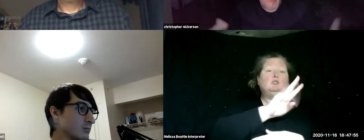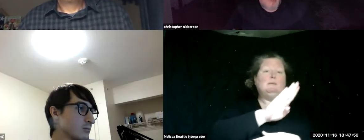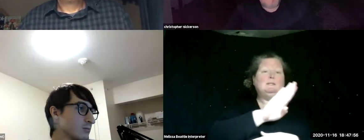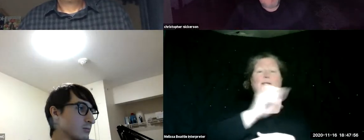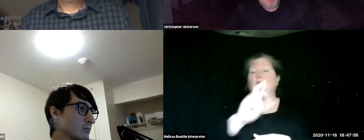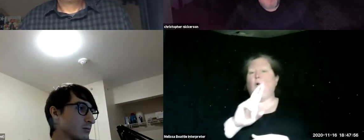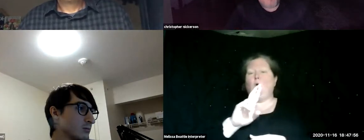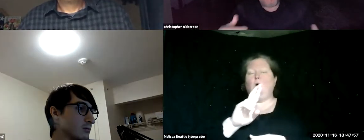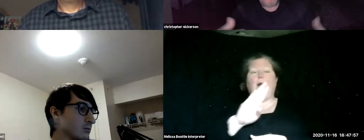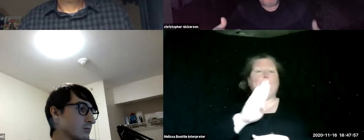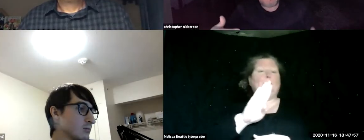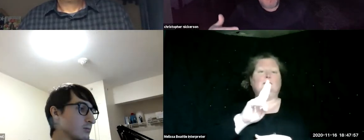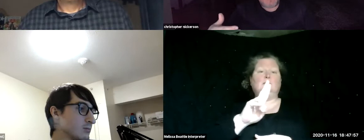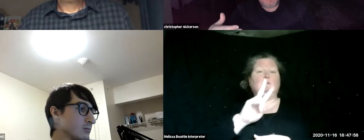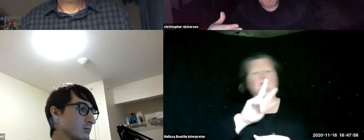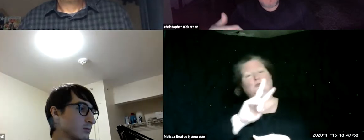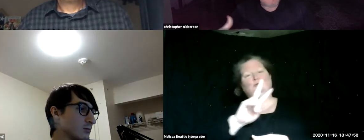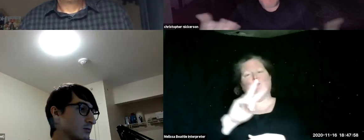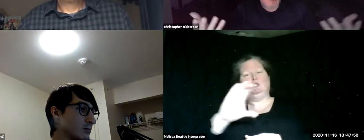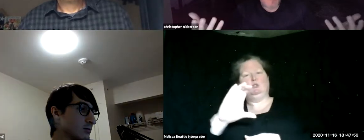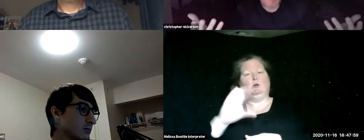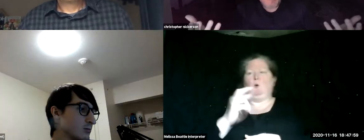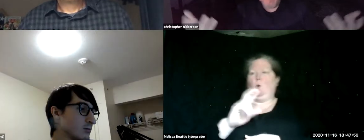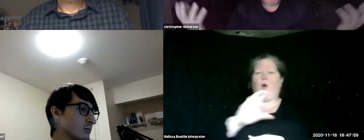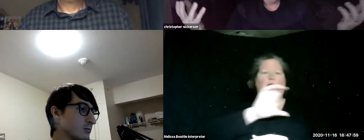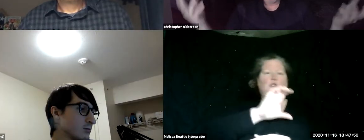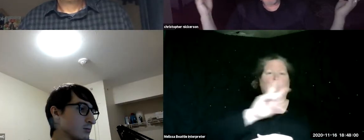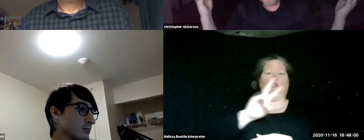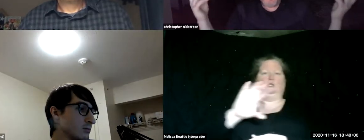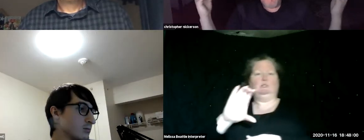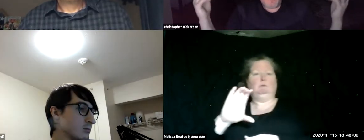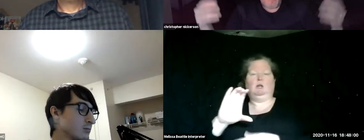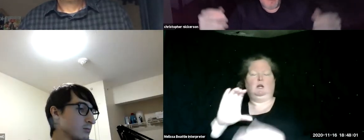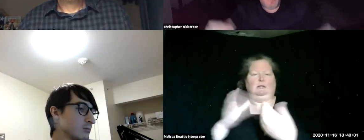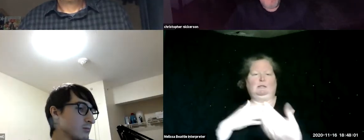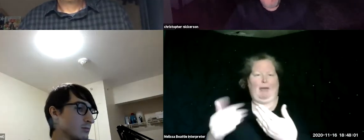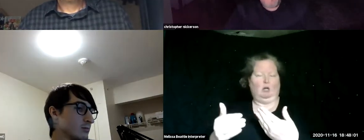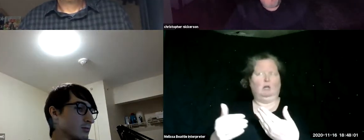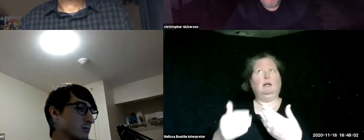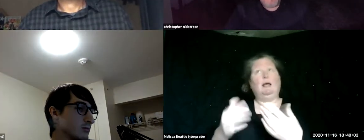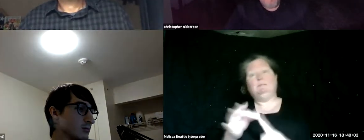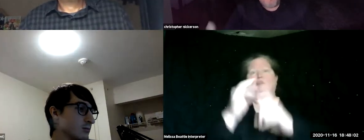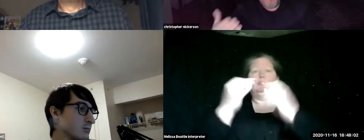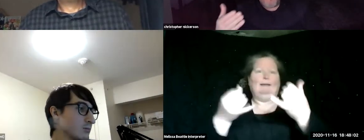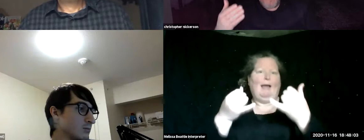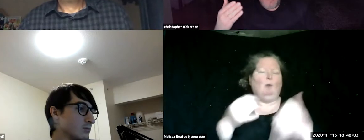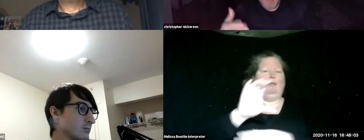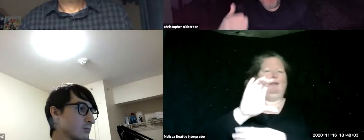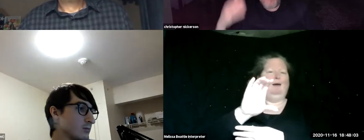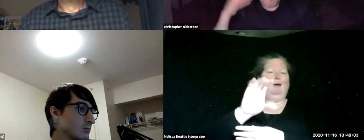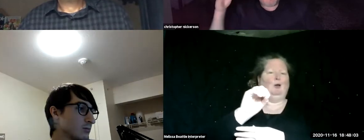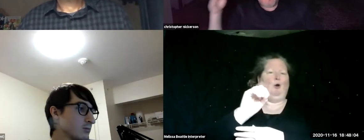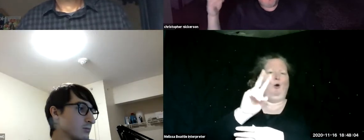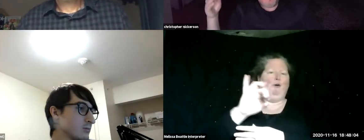consumer to consumer, all of those things, especially now in like the, you know, COVID era, right? Think of